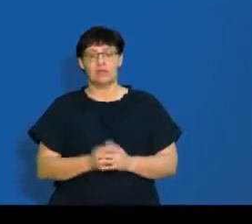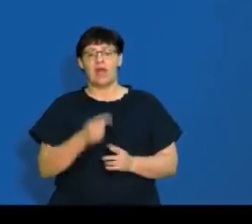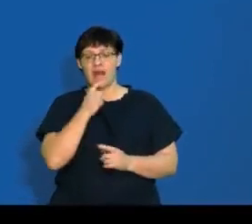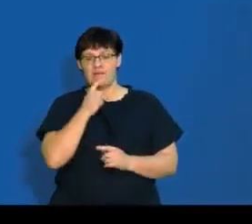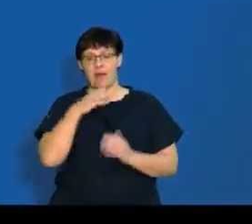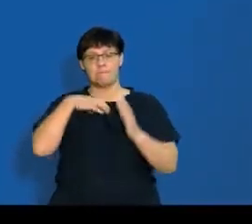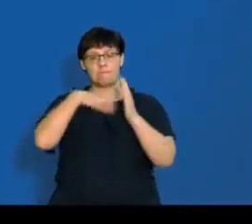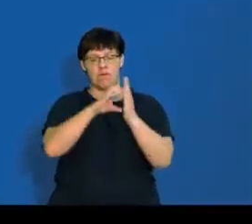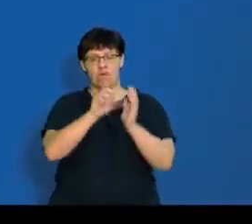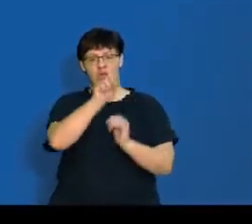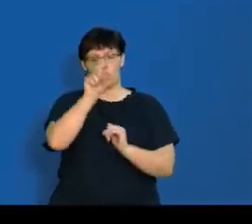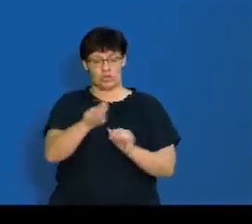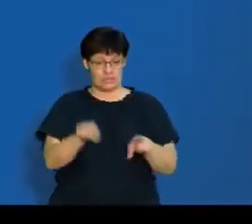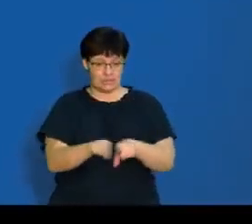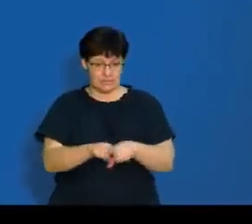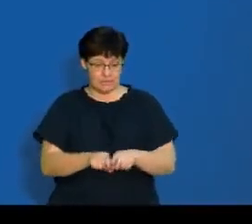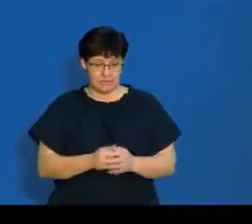paragraph questions as well.